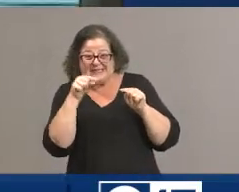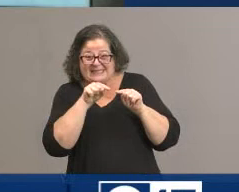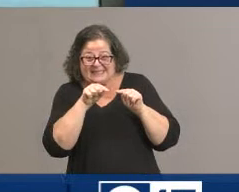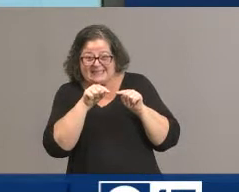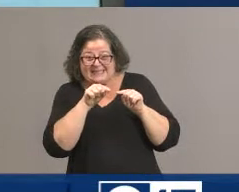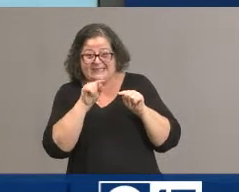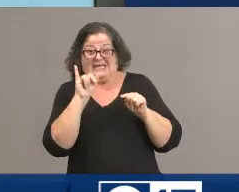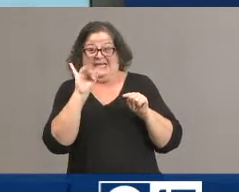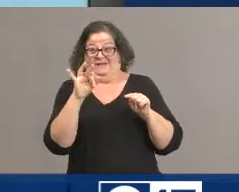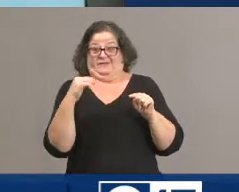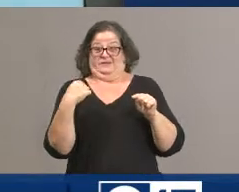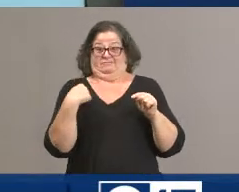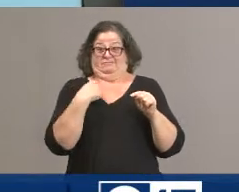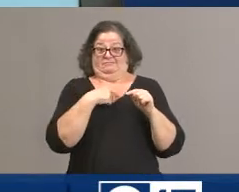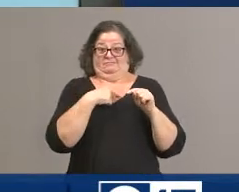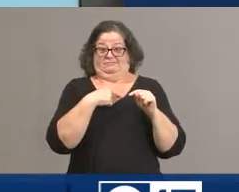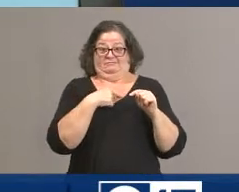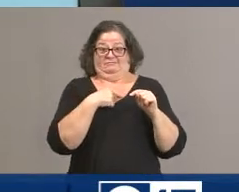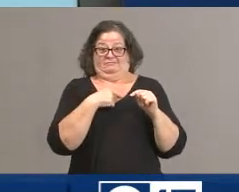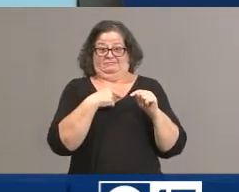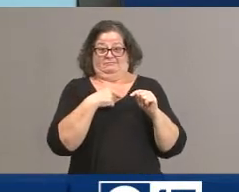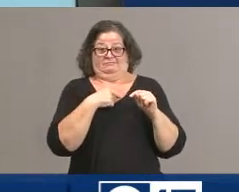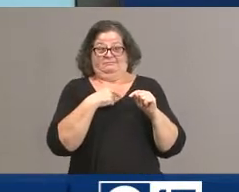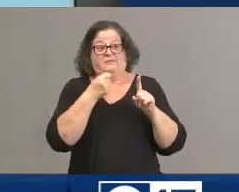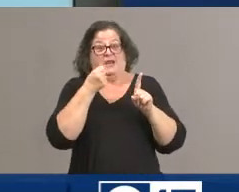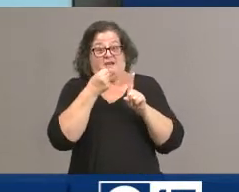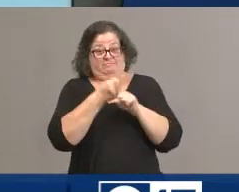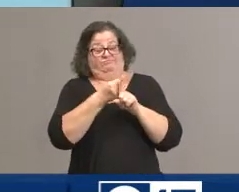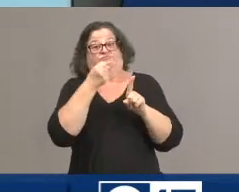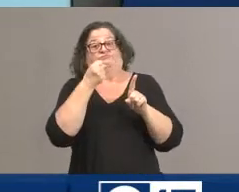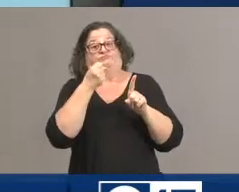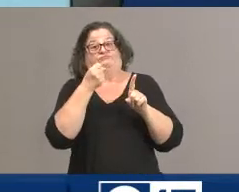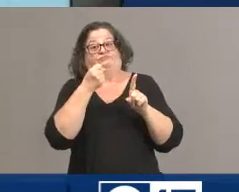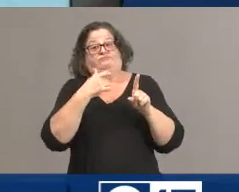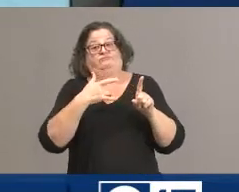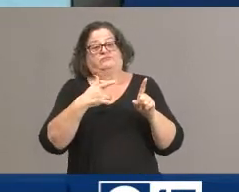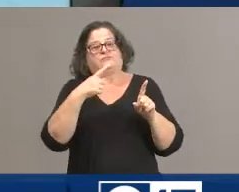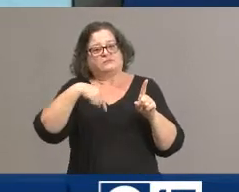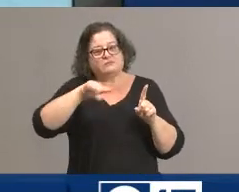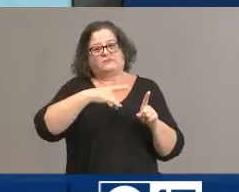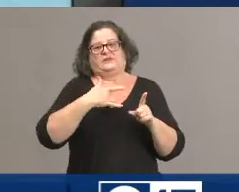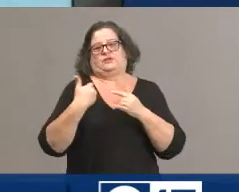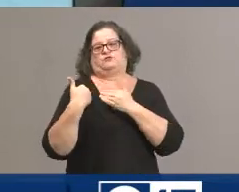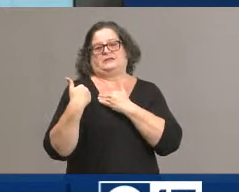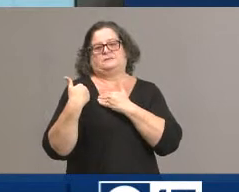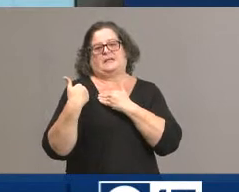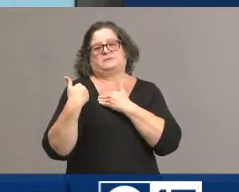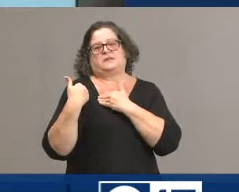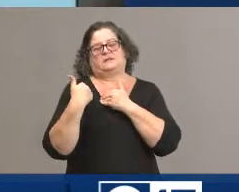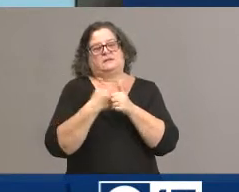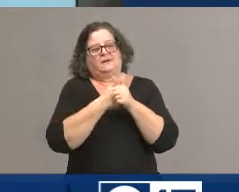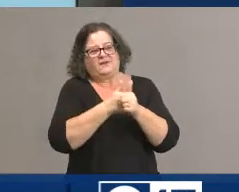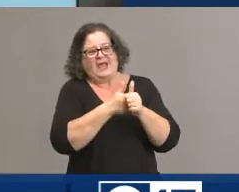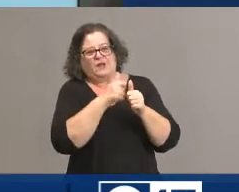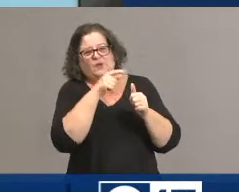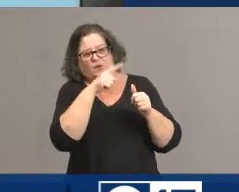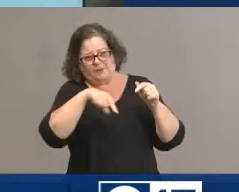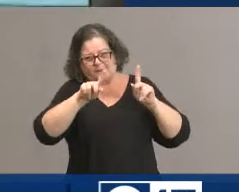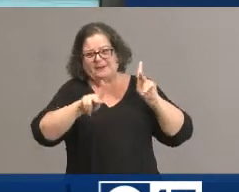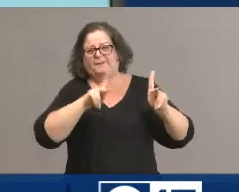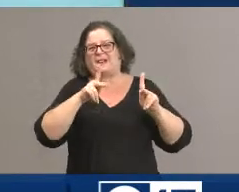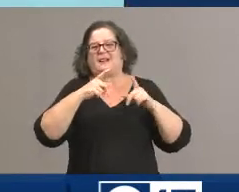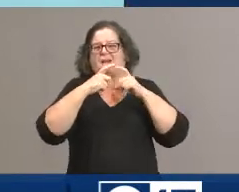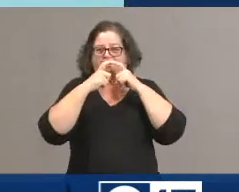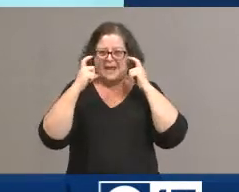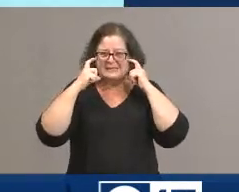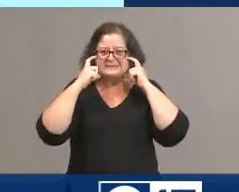the biggest possible difference in the spread of the virus in Arizona. And I'm asking